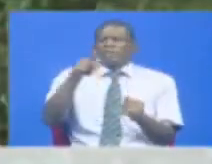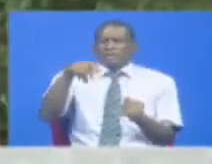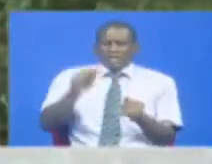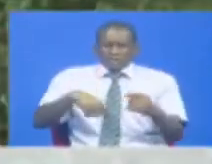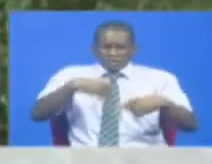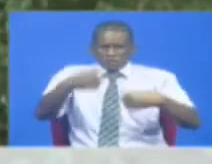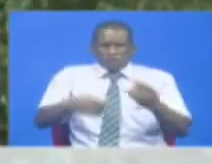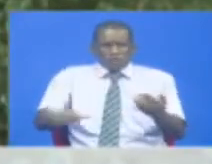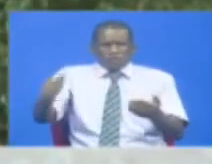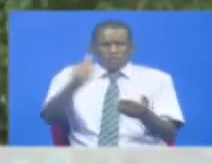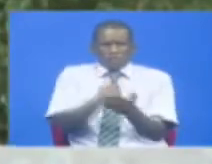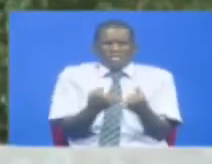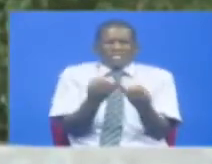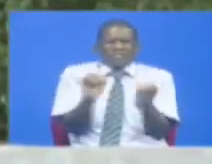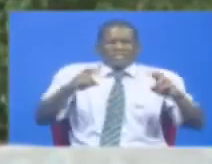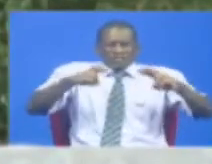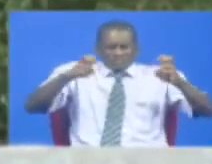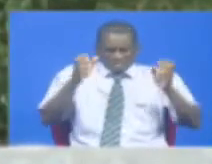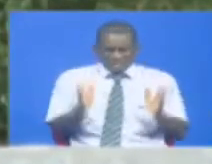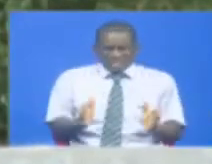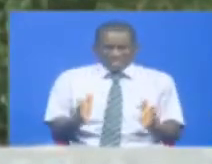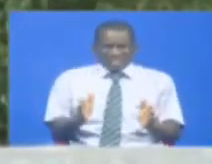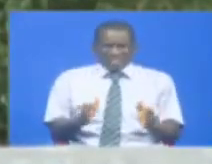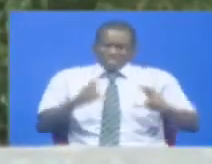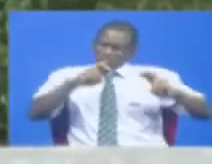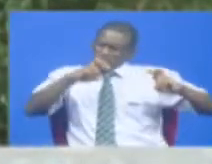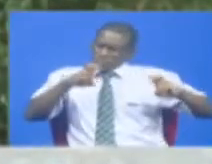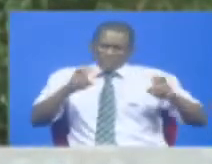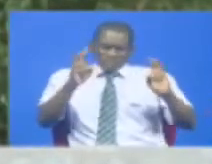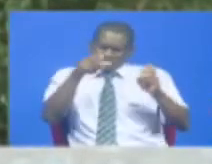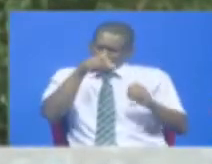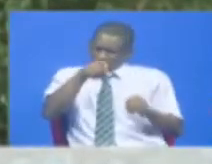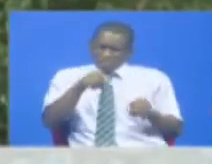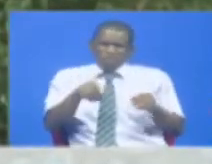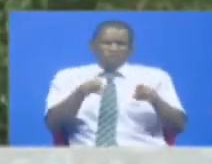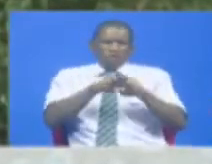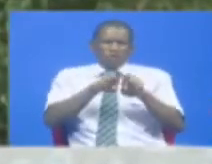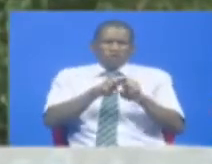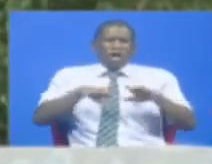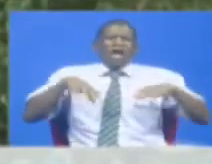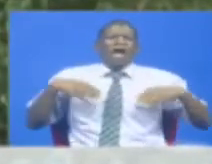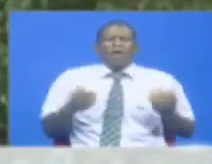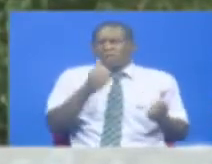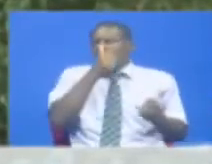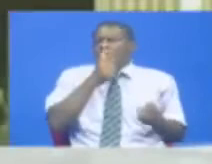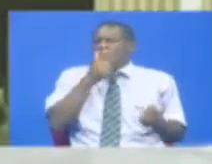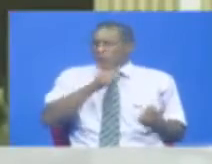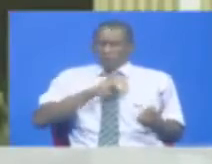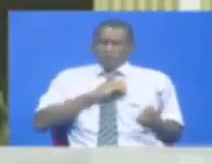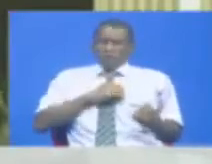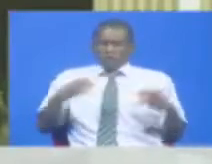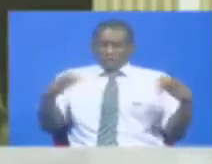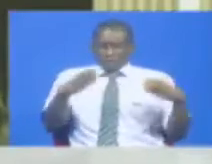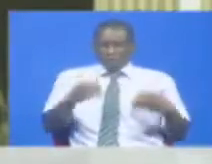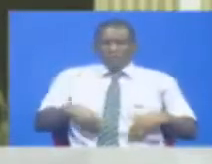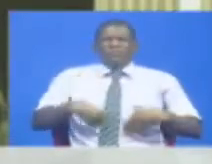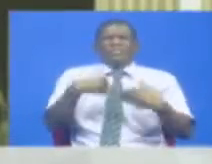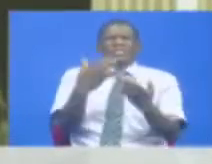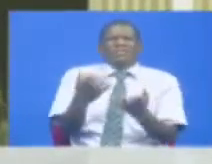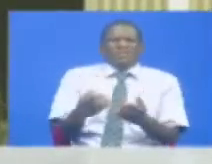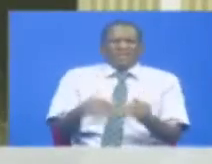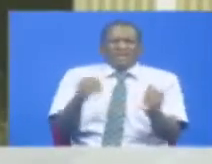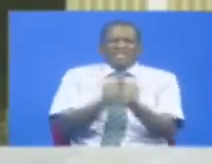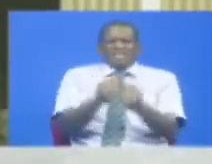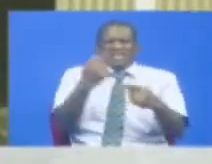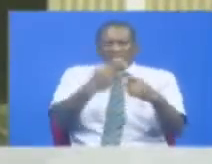of appointing independent investigators to look into the matter, more so how a private-owned company was given a 10-year lease